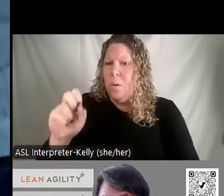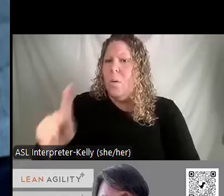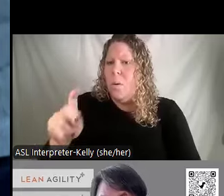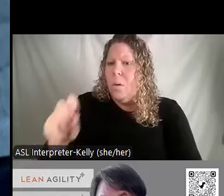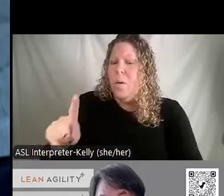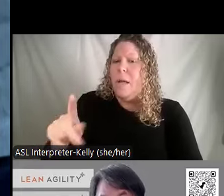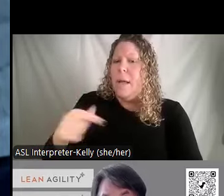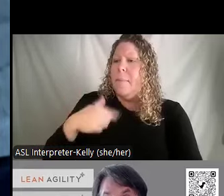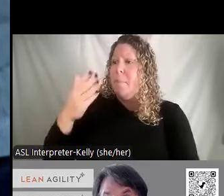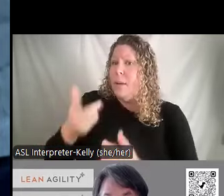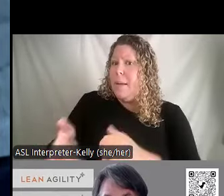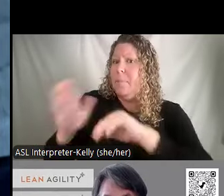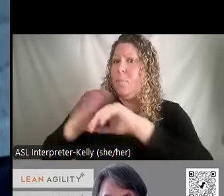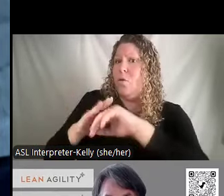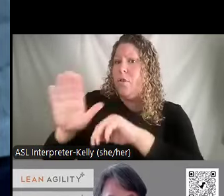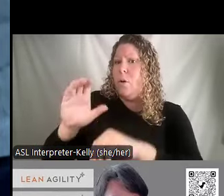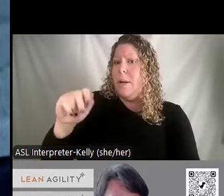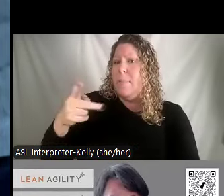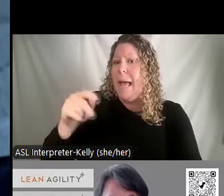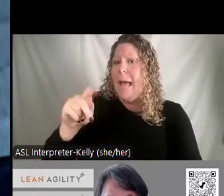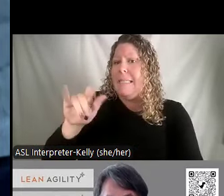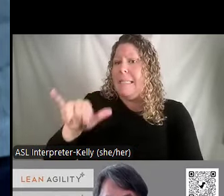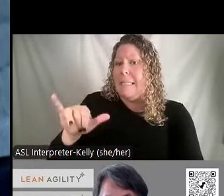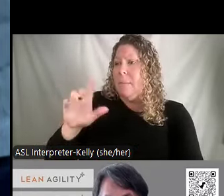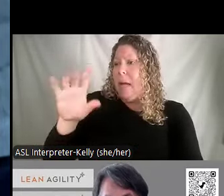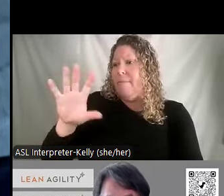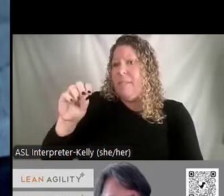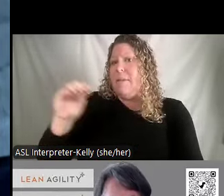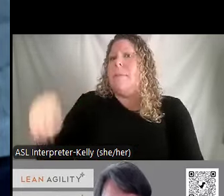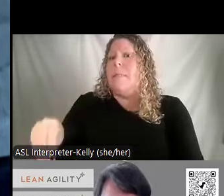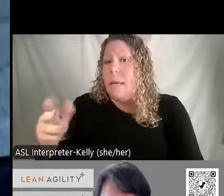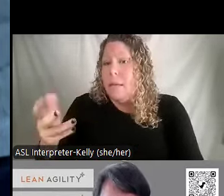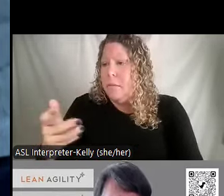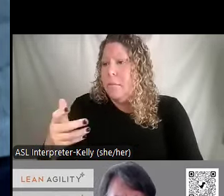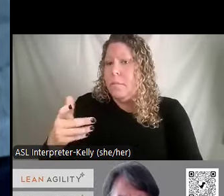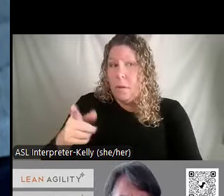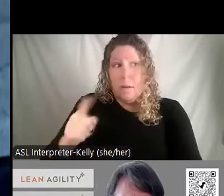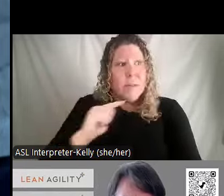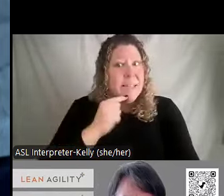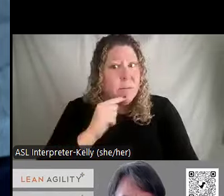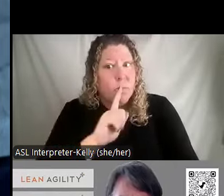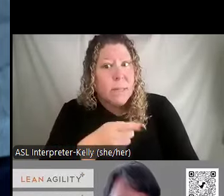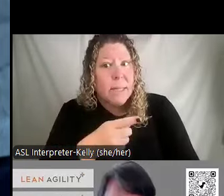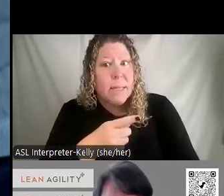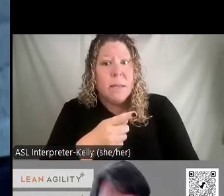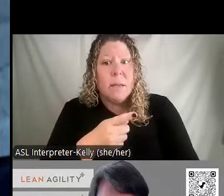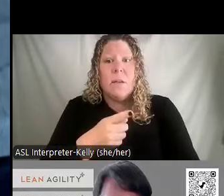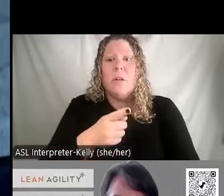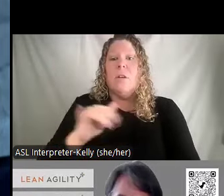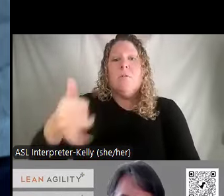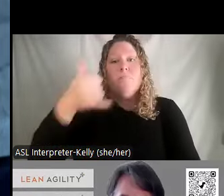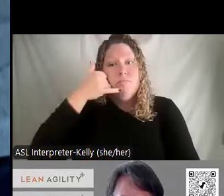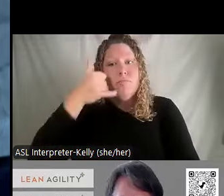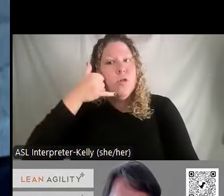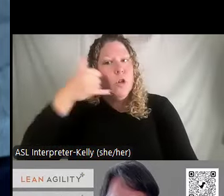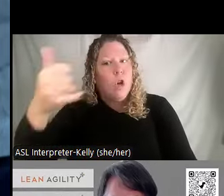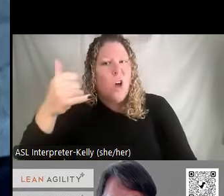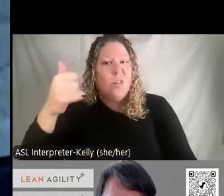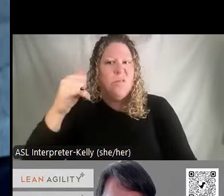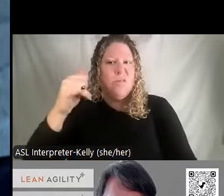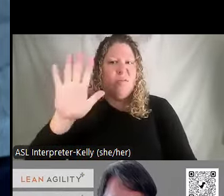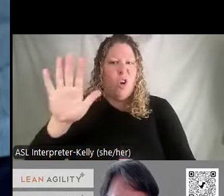increase your capacity by half in just a matter of a few weeks. She says, are you serious? She picks up the phone. She calls Sean, her